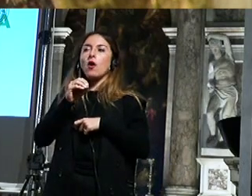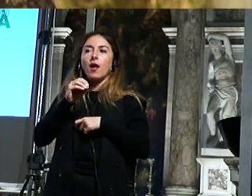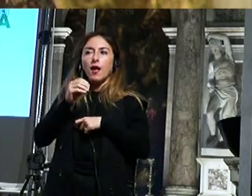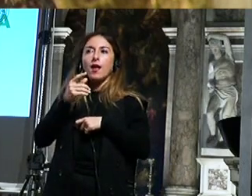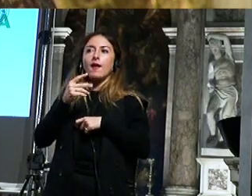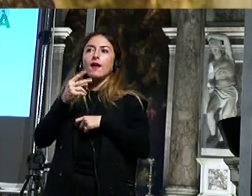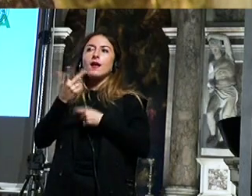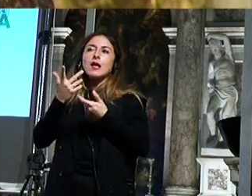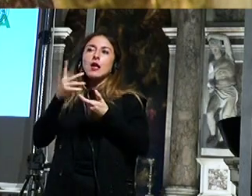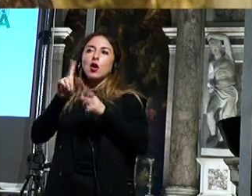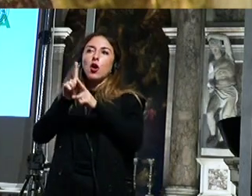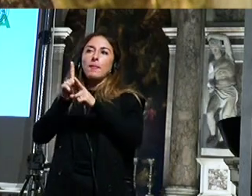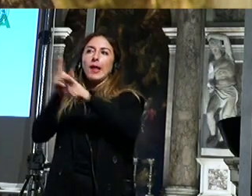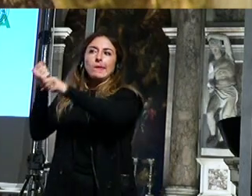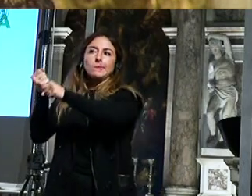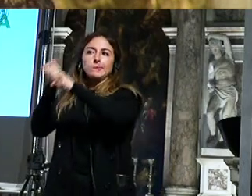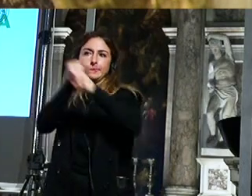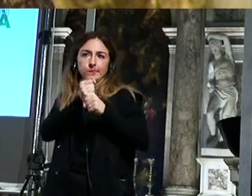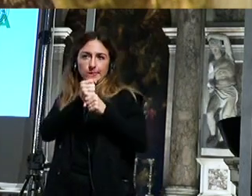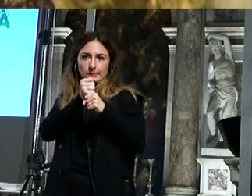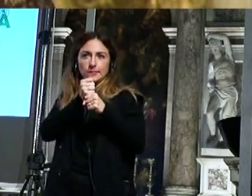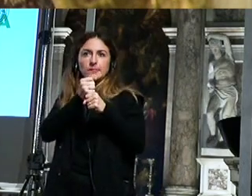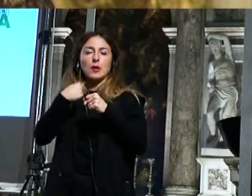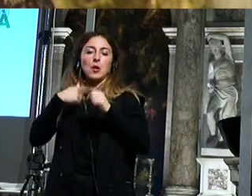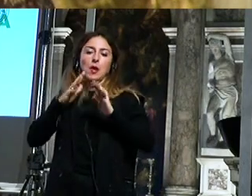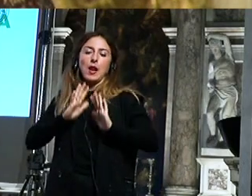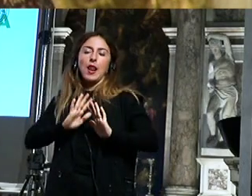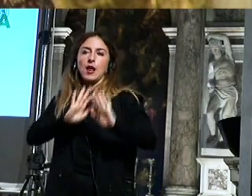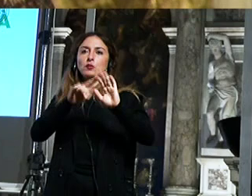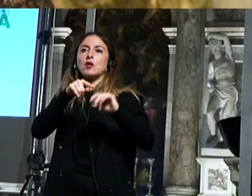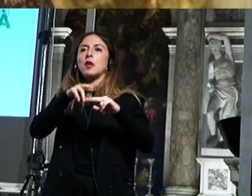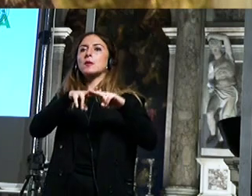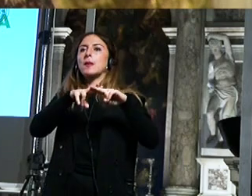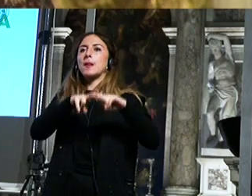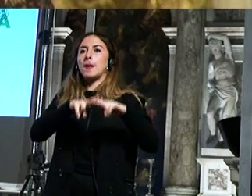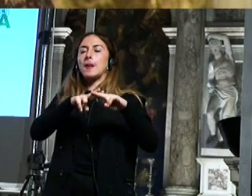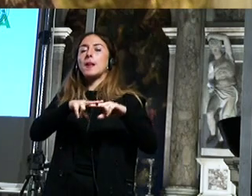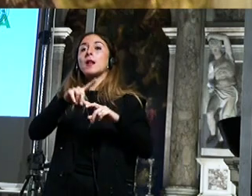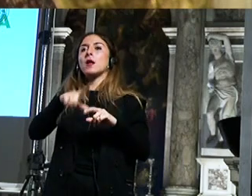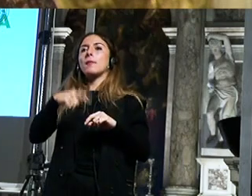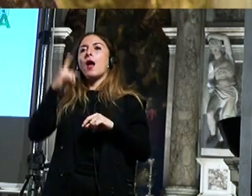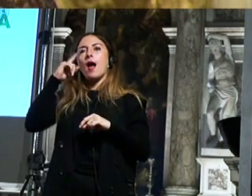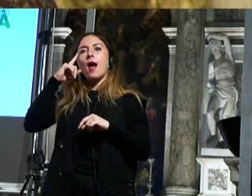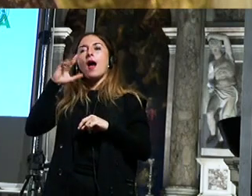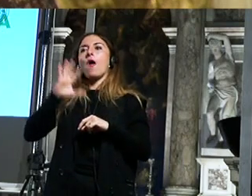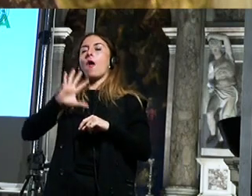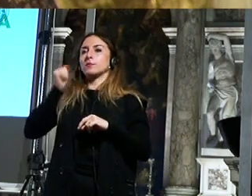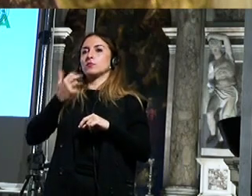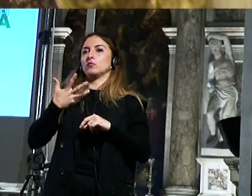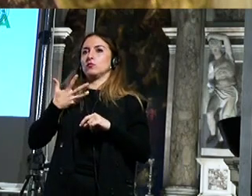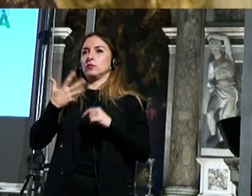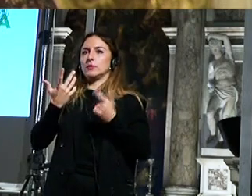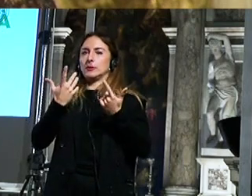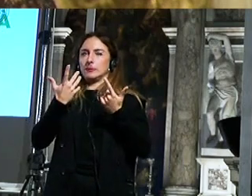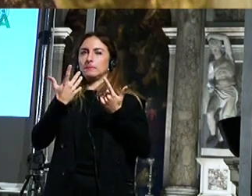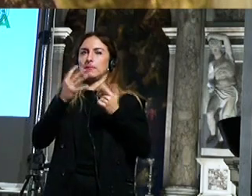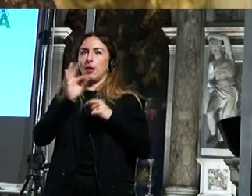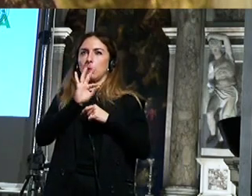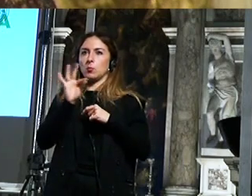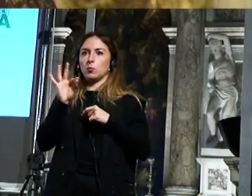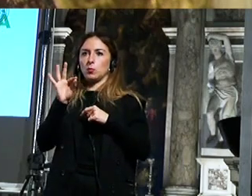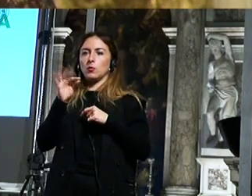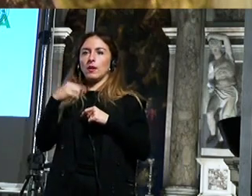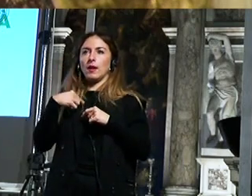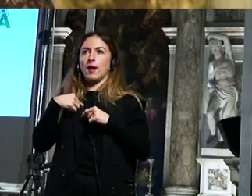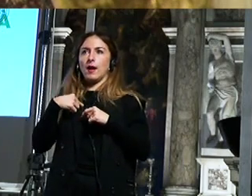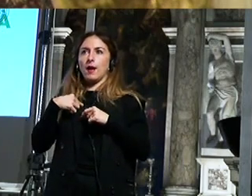time until I realized it was about many things, and that it was about, finally, the way in which young women,